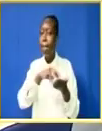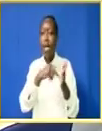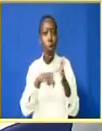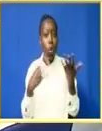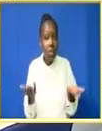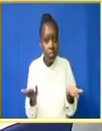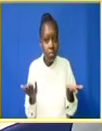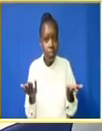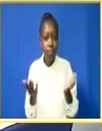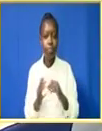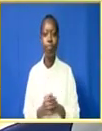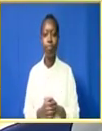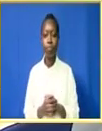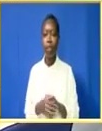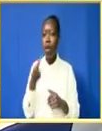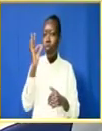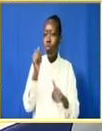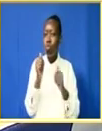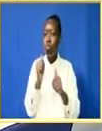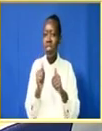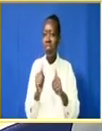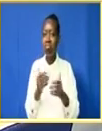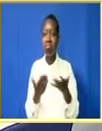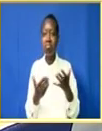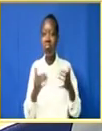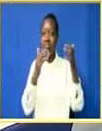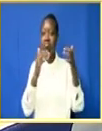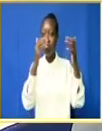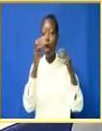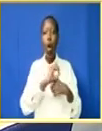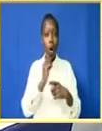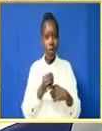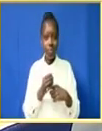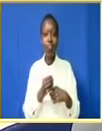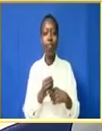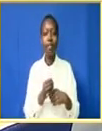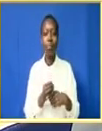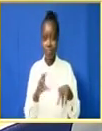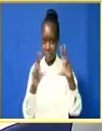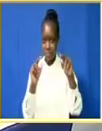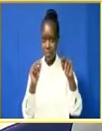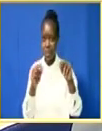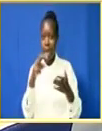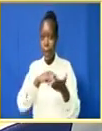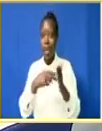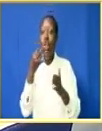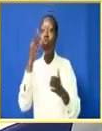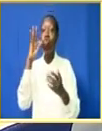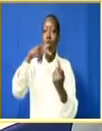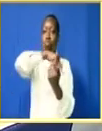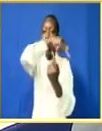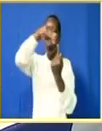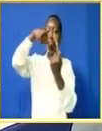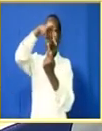What are fruits that climb? Literally. Fruits that like climb. They just go up. So like you find the fruit climbing a tree,